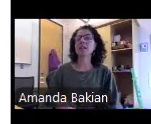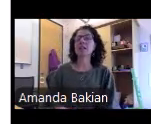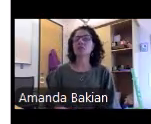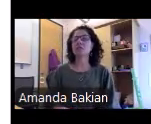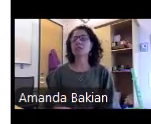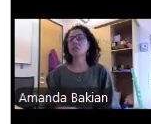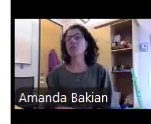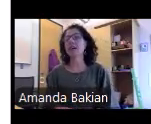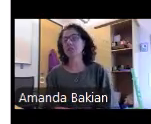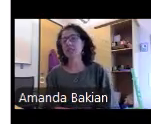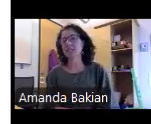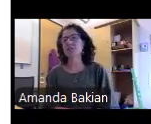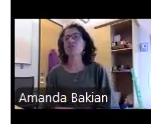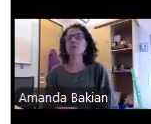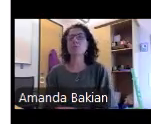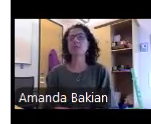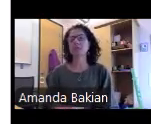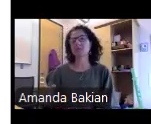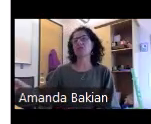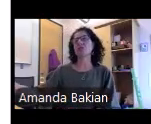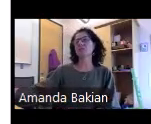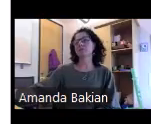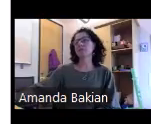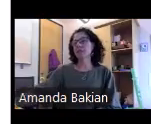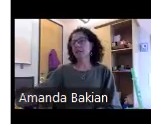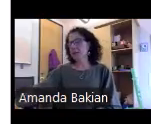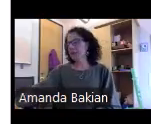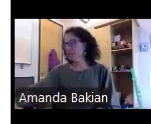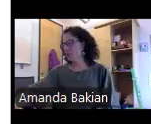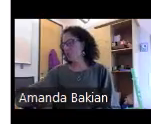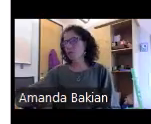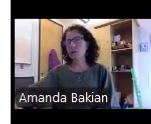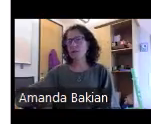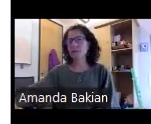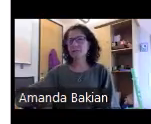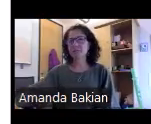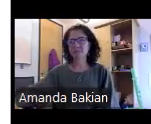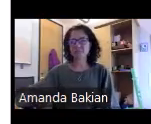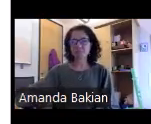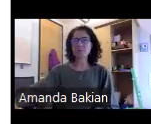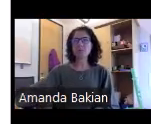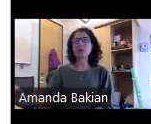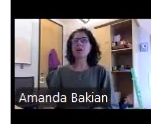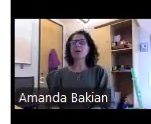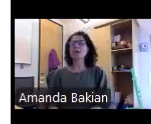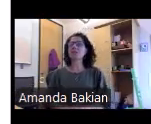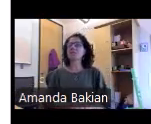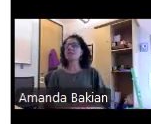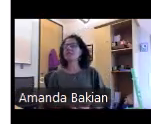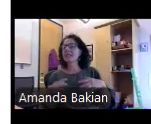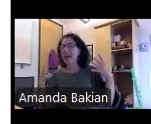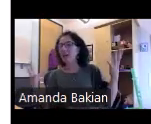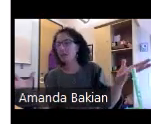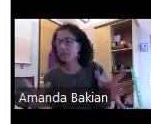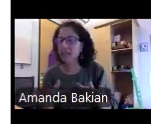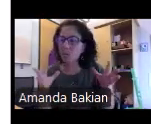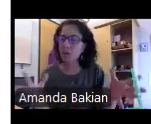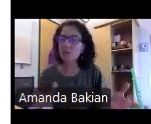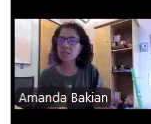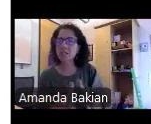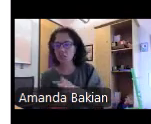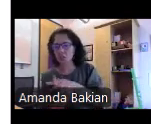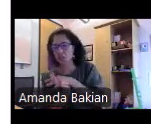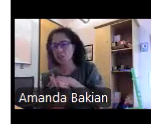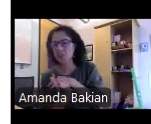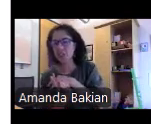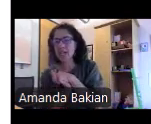rate associated with Fragile X syndrome, Rett syndrome, and so forth. Okay, so since then, that